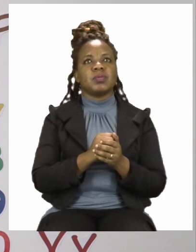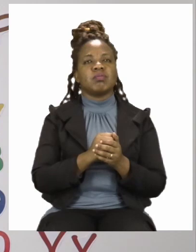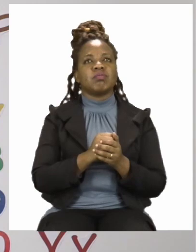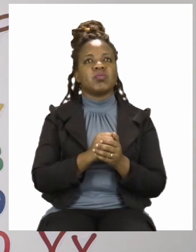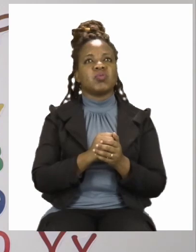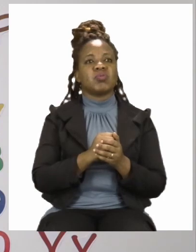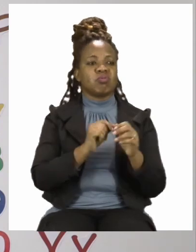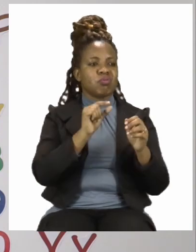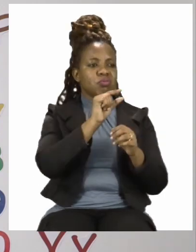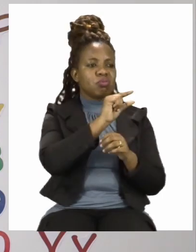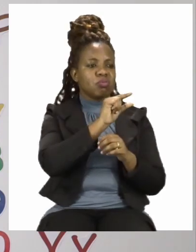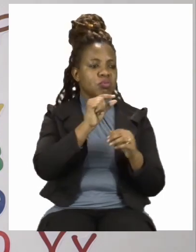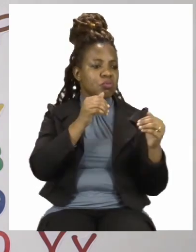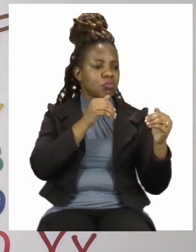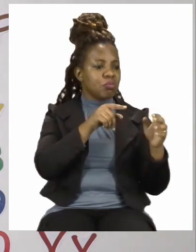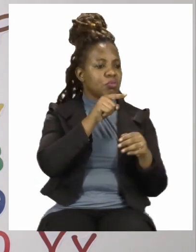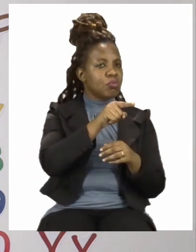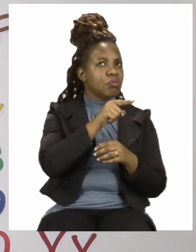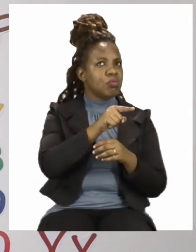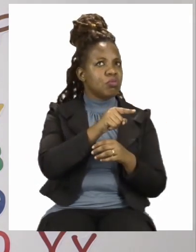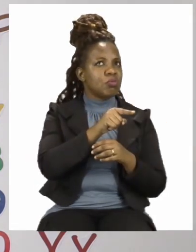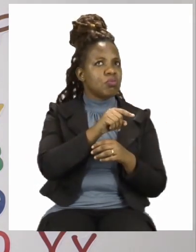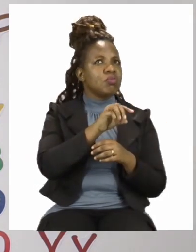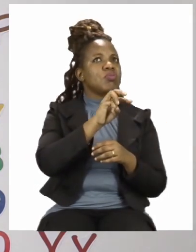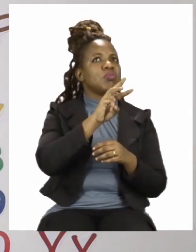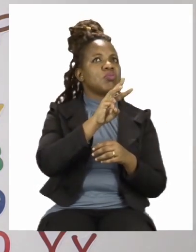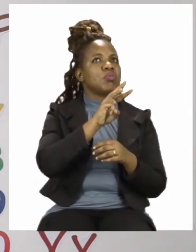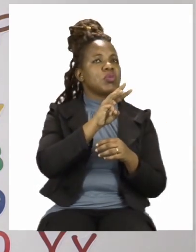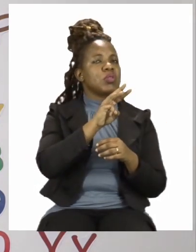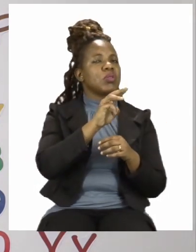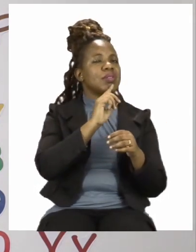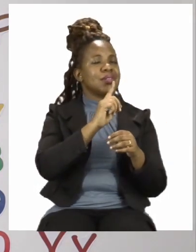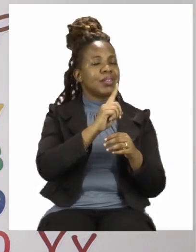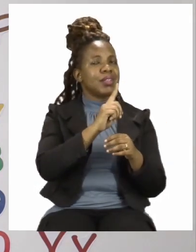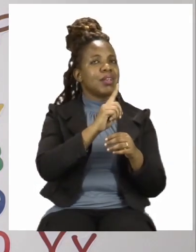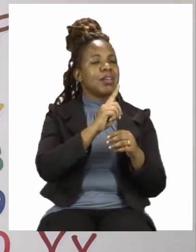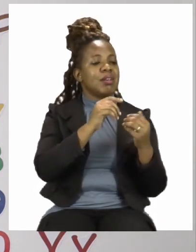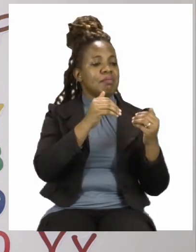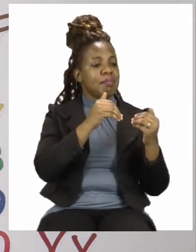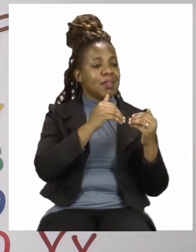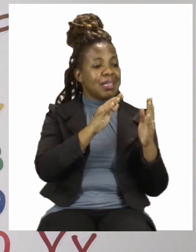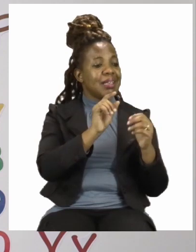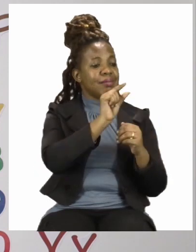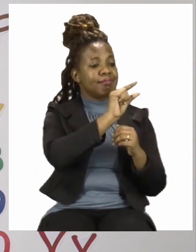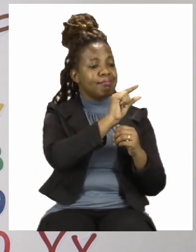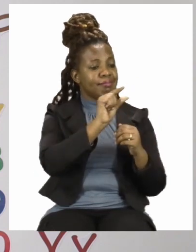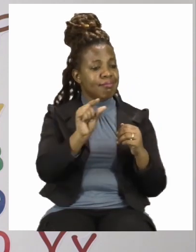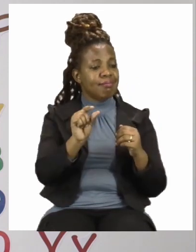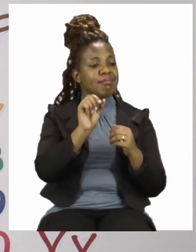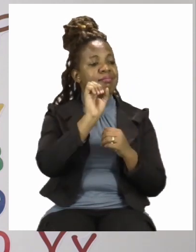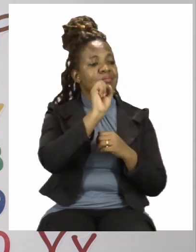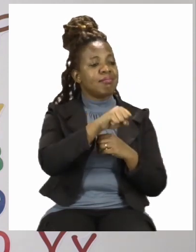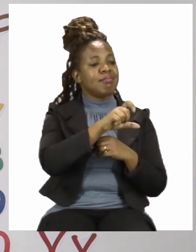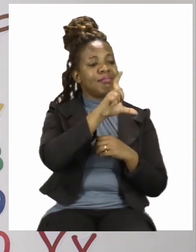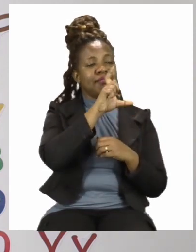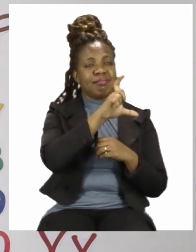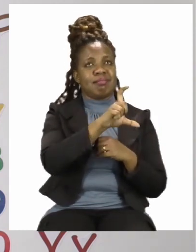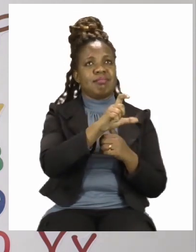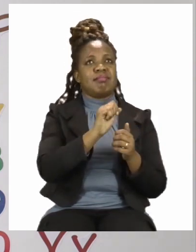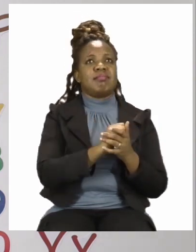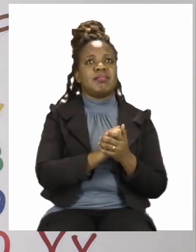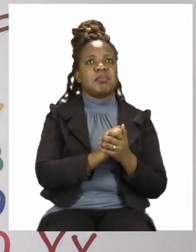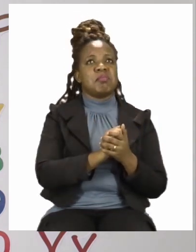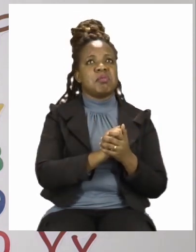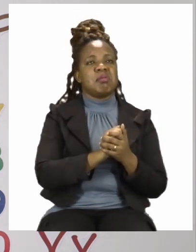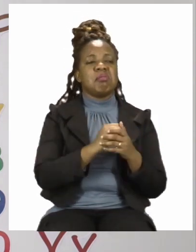The first rule that we talked about, the beginning of a sentence needs to be the one to start. So